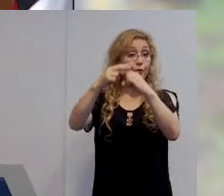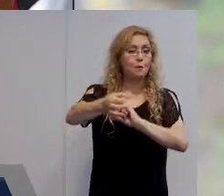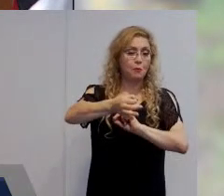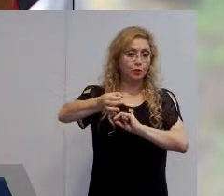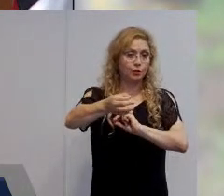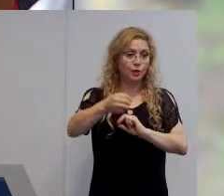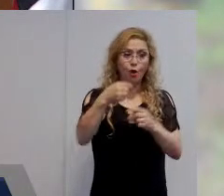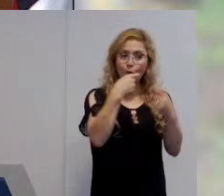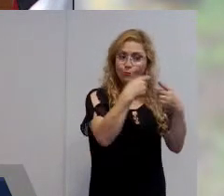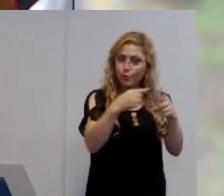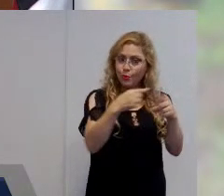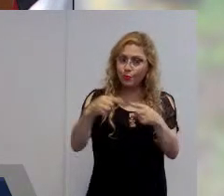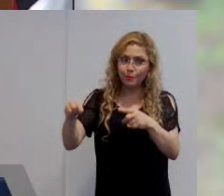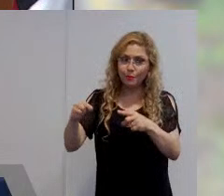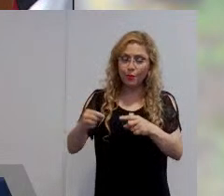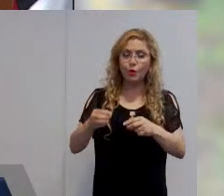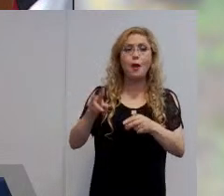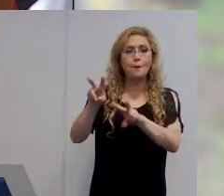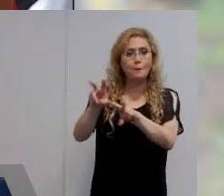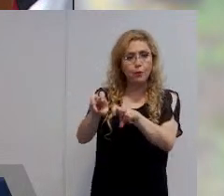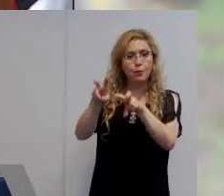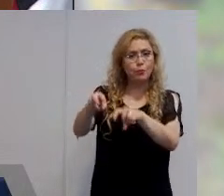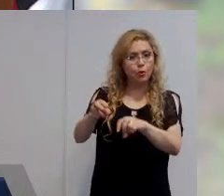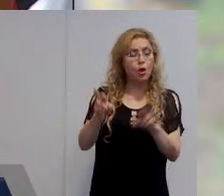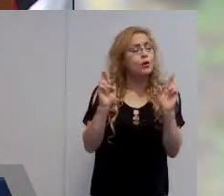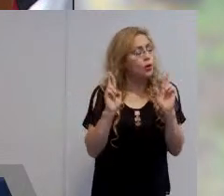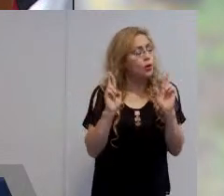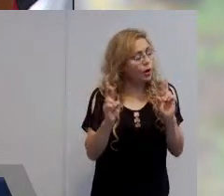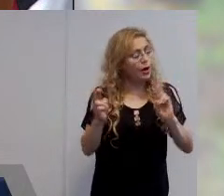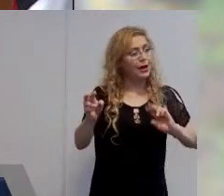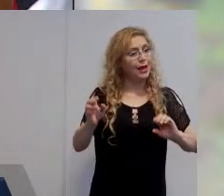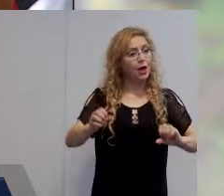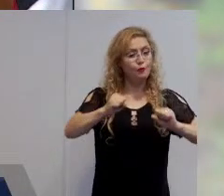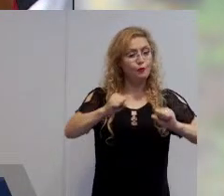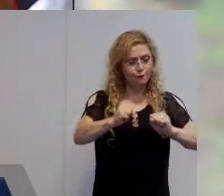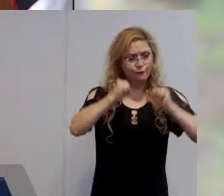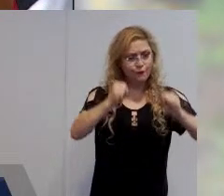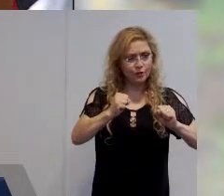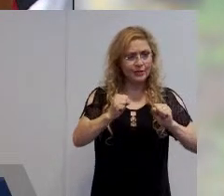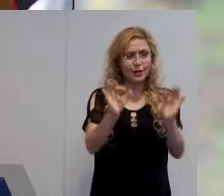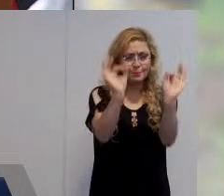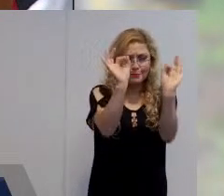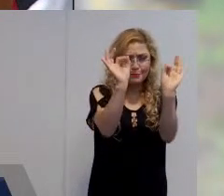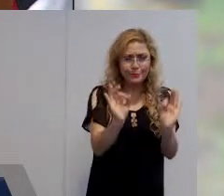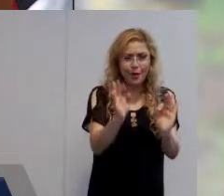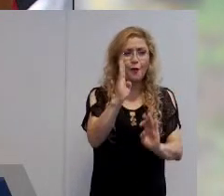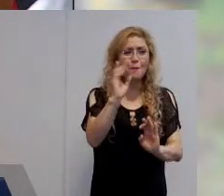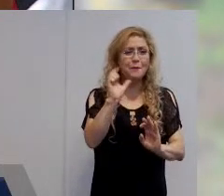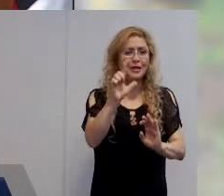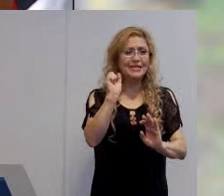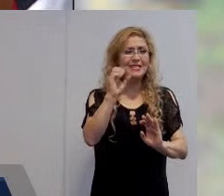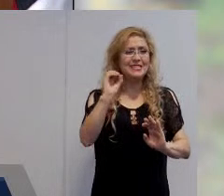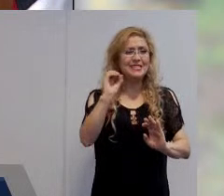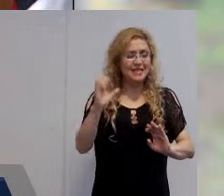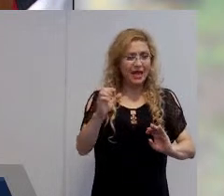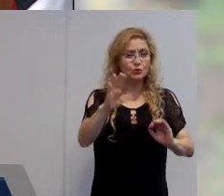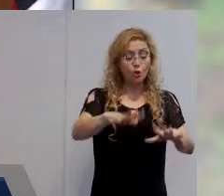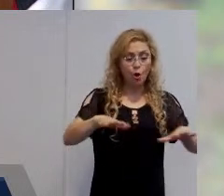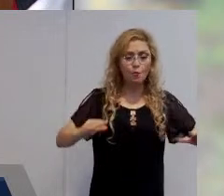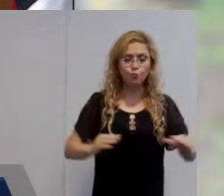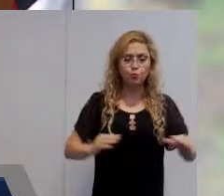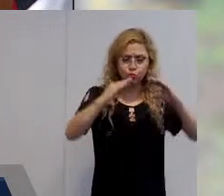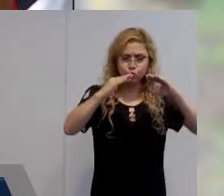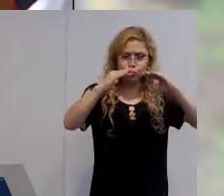capacity, both in small, medium, and commercial farm operations. These include